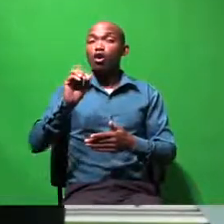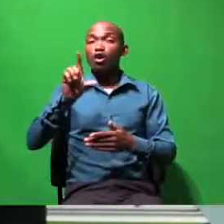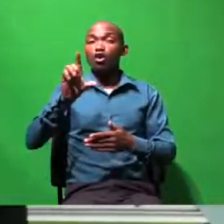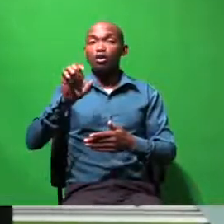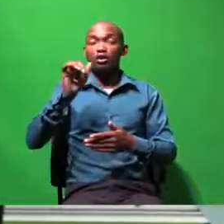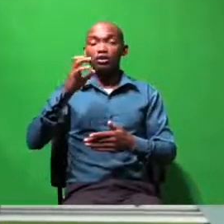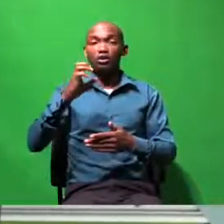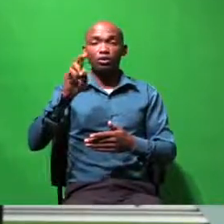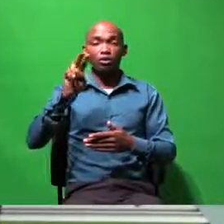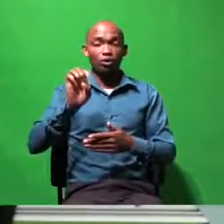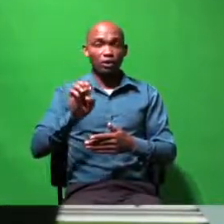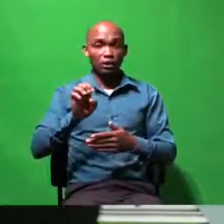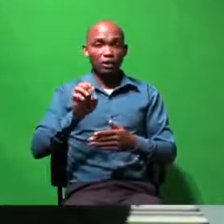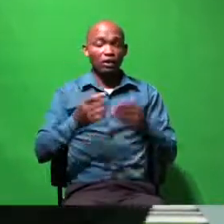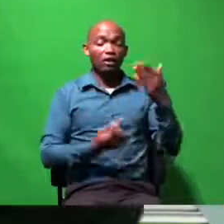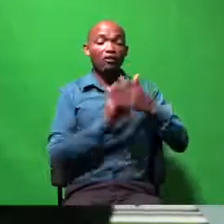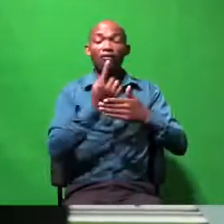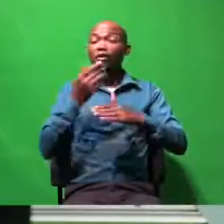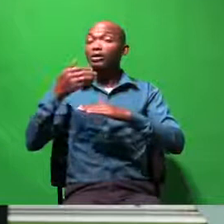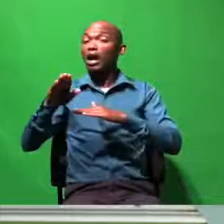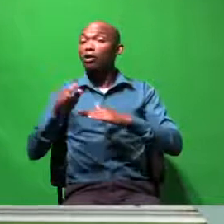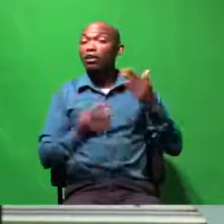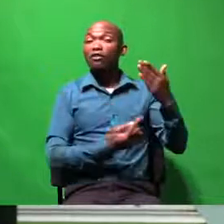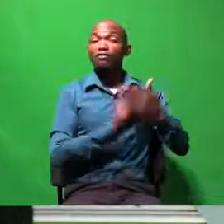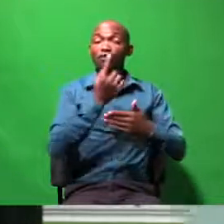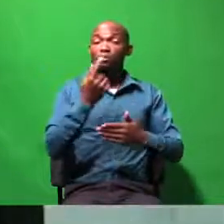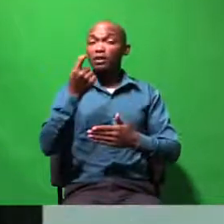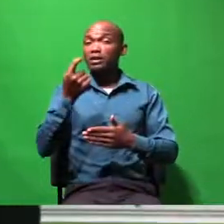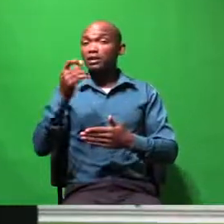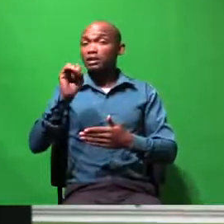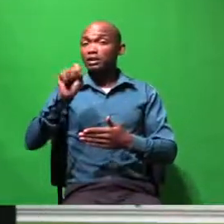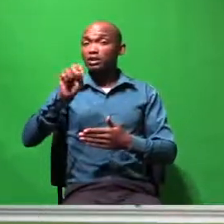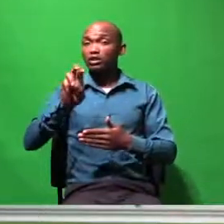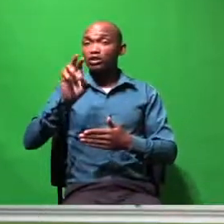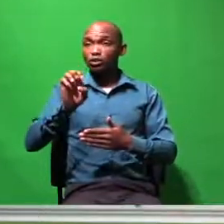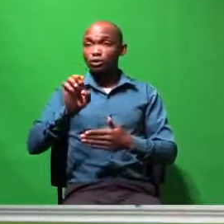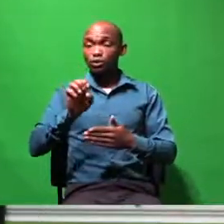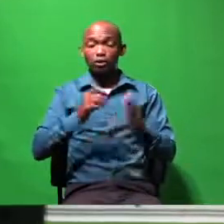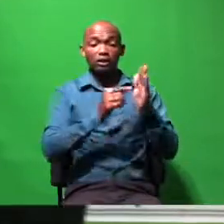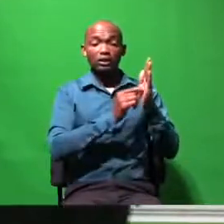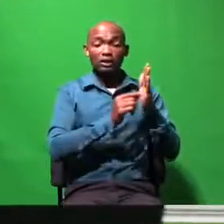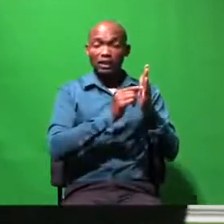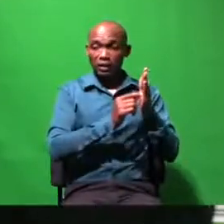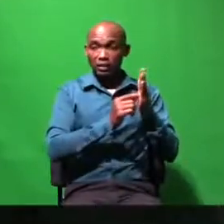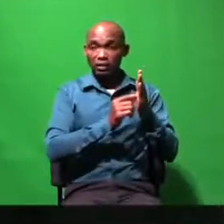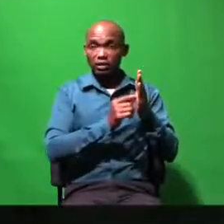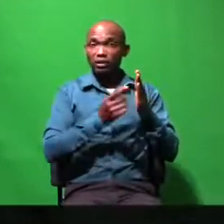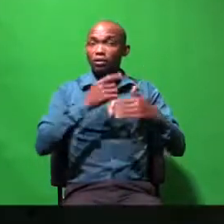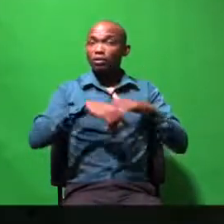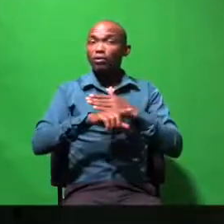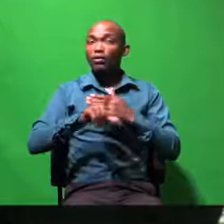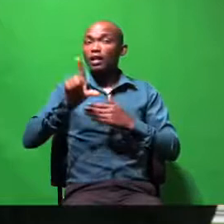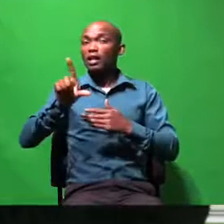be diffused out from the tissue cell to the lymph